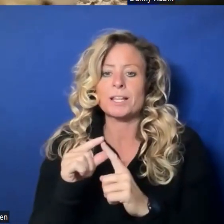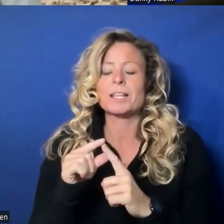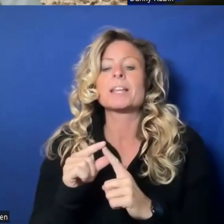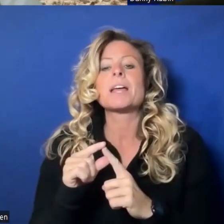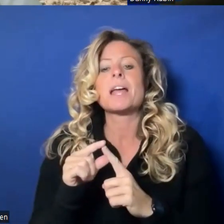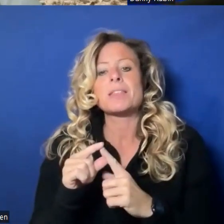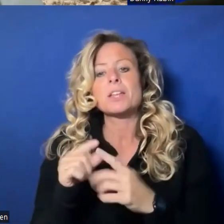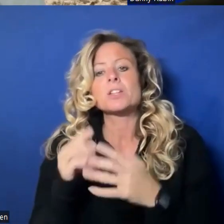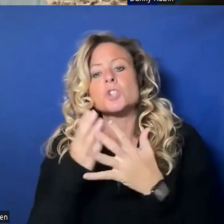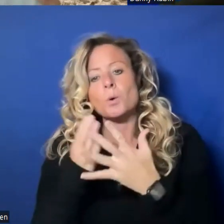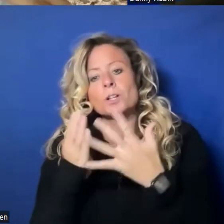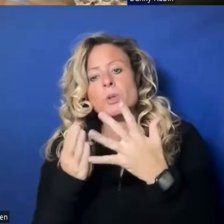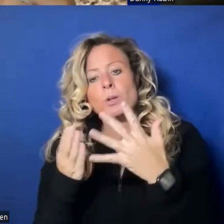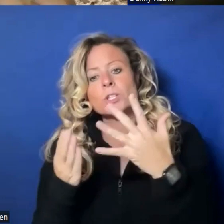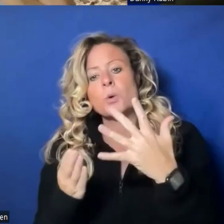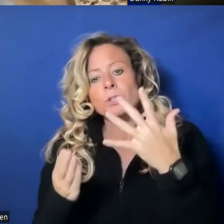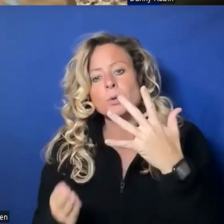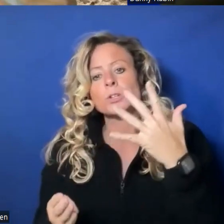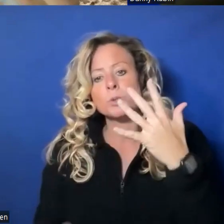etc.